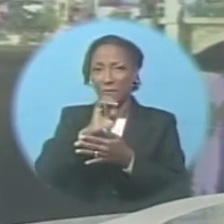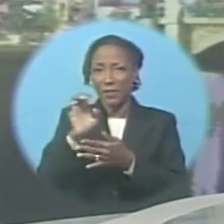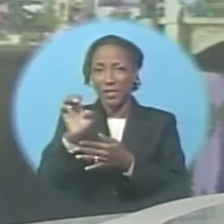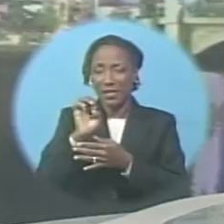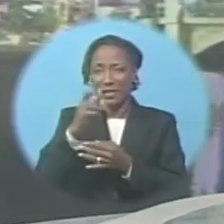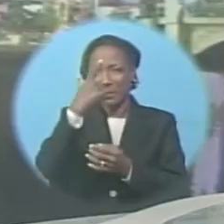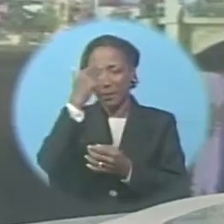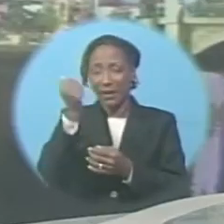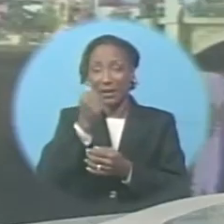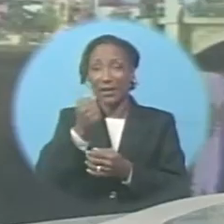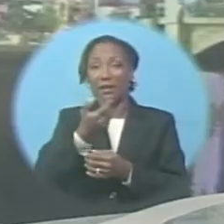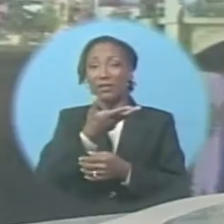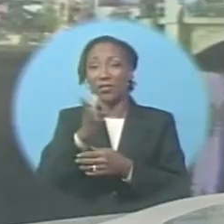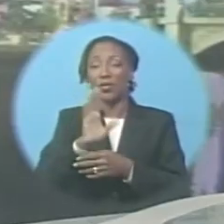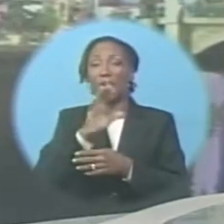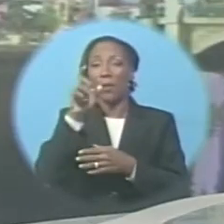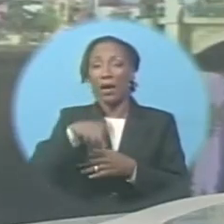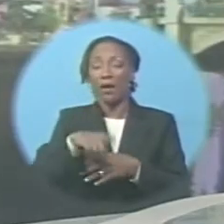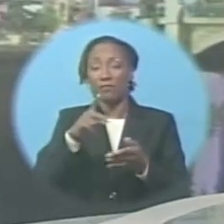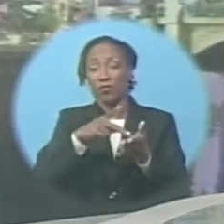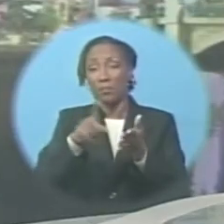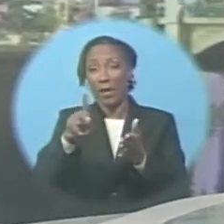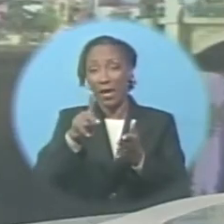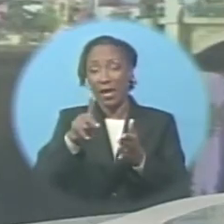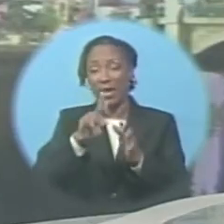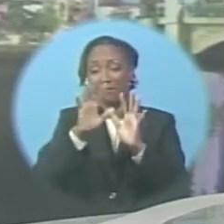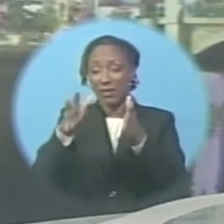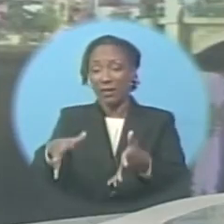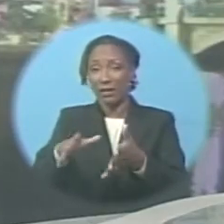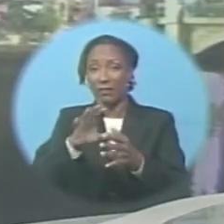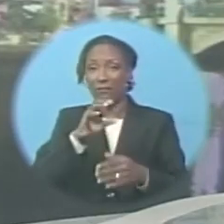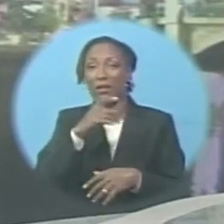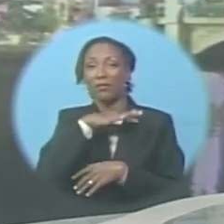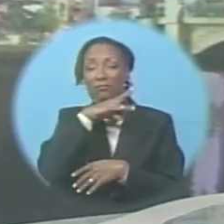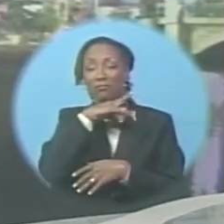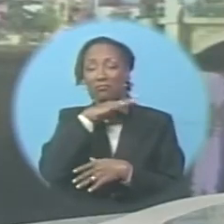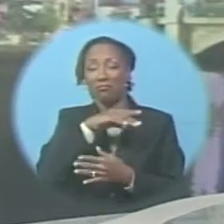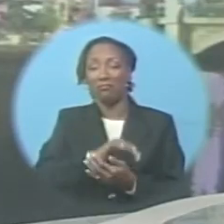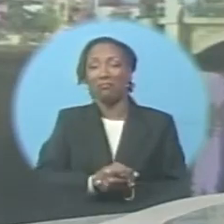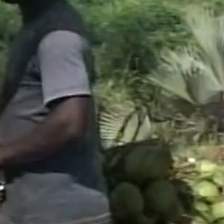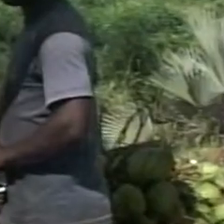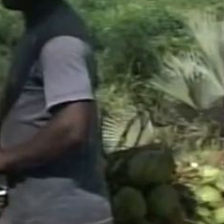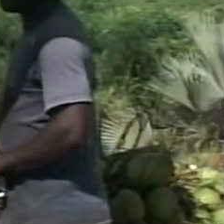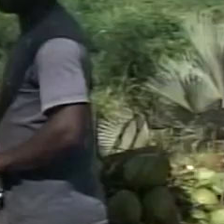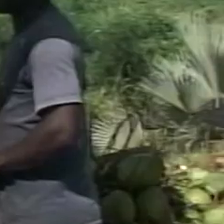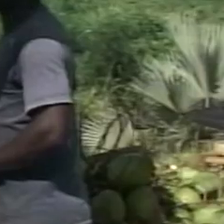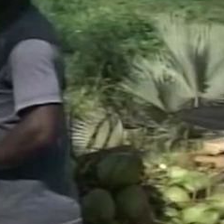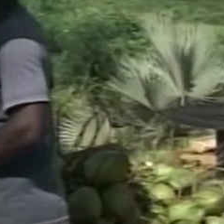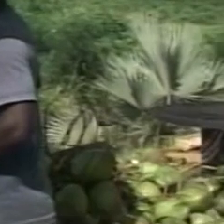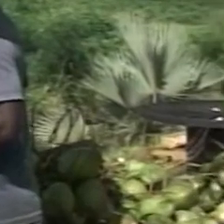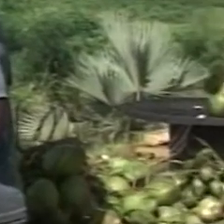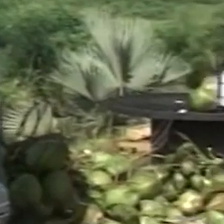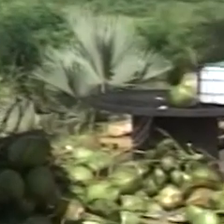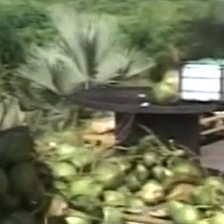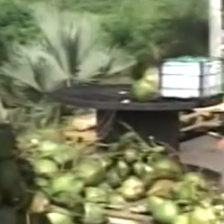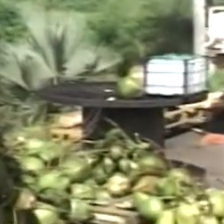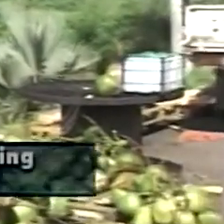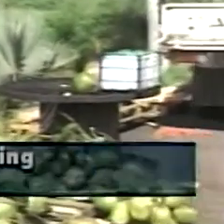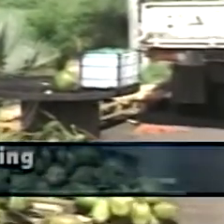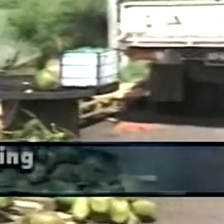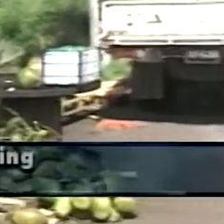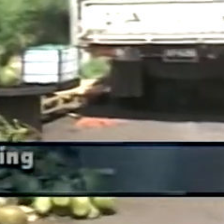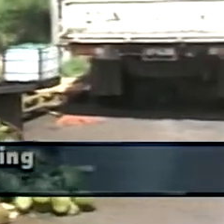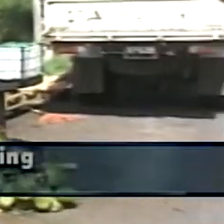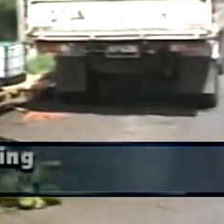and trash littering the roadsides. Here's Lorna Jones. Coconut vendors are a familiar sight along some